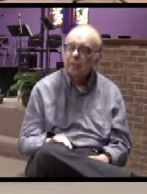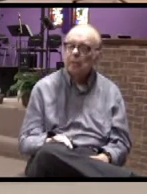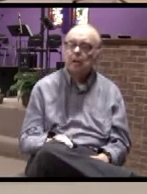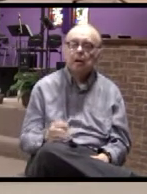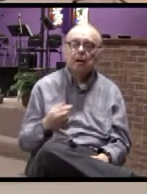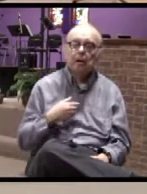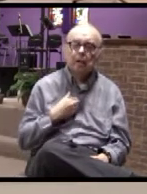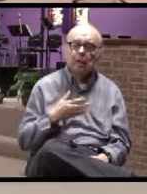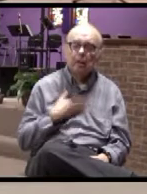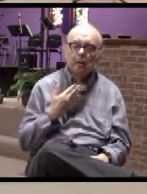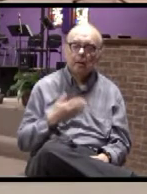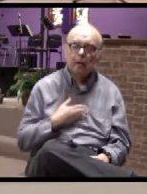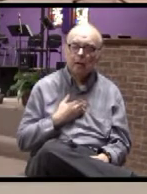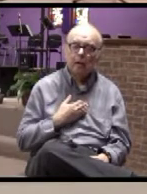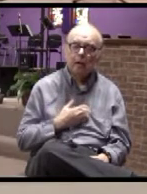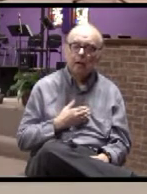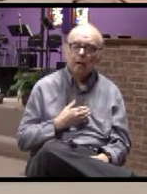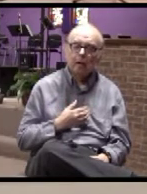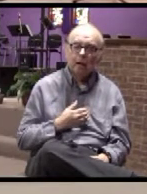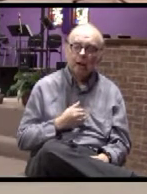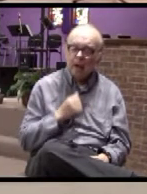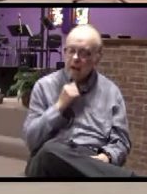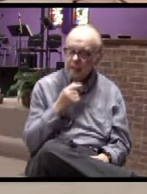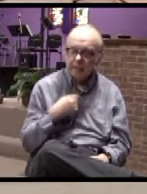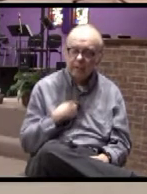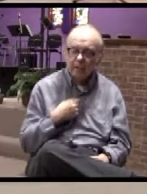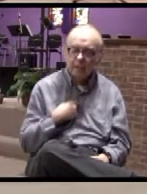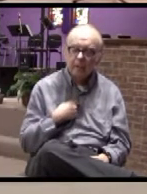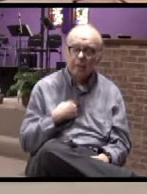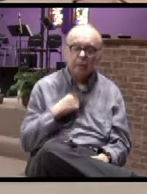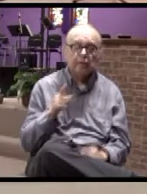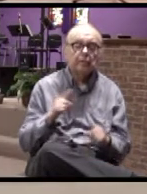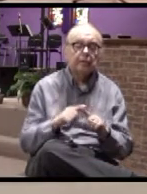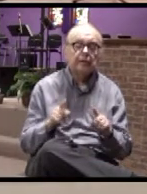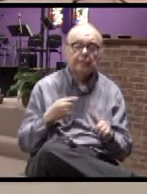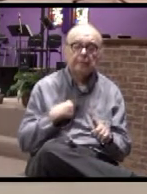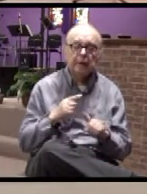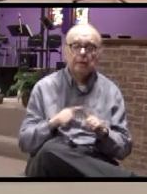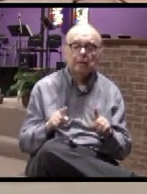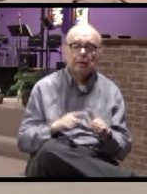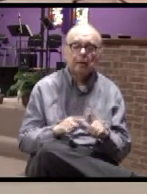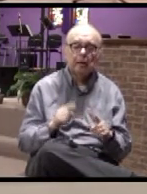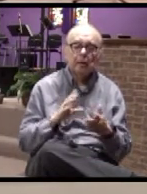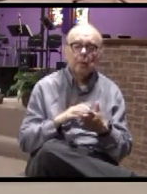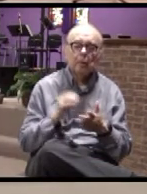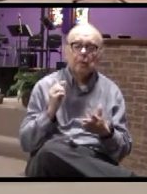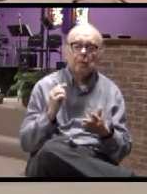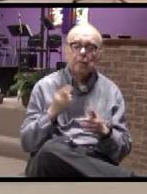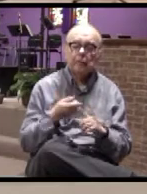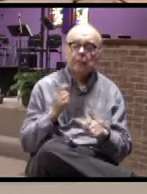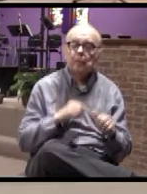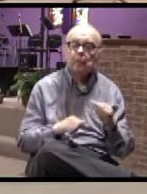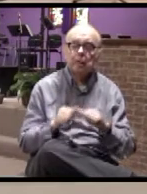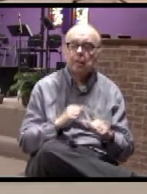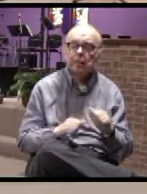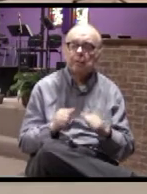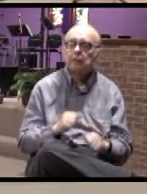I am glad that I am different and you are different because we learn from each other.